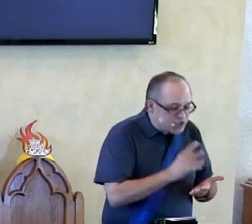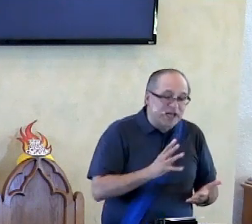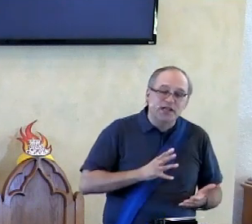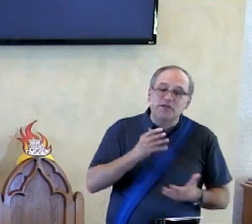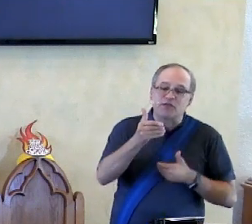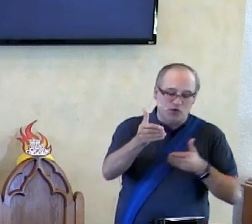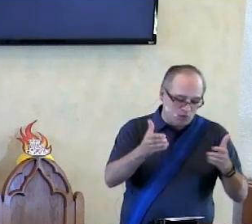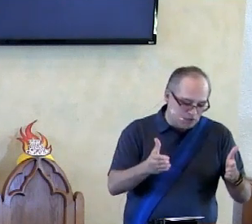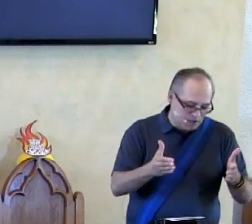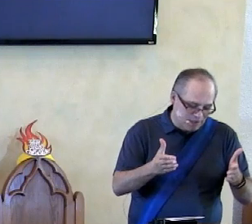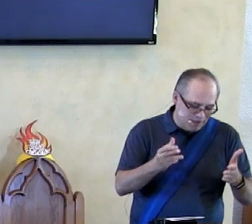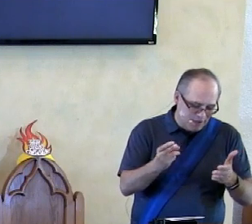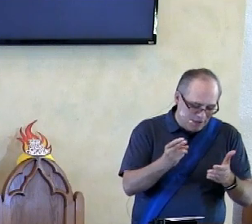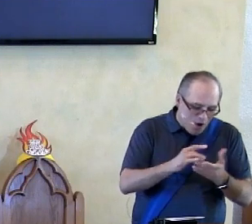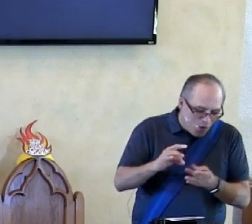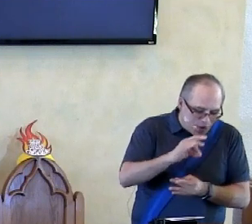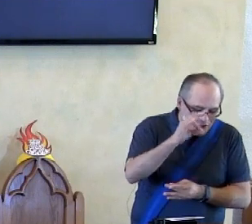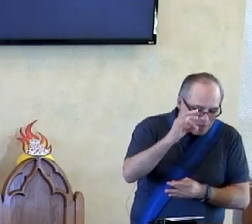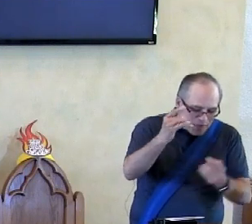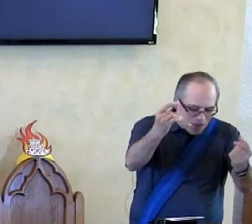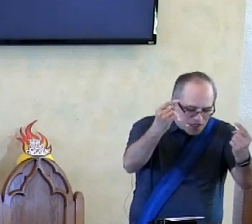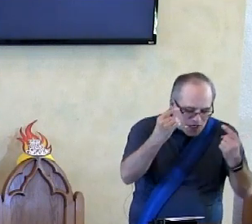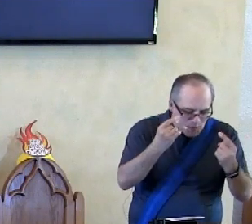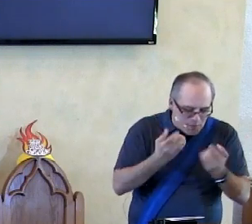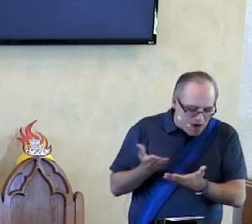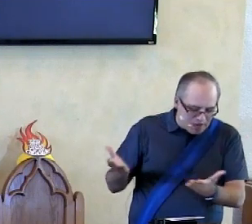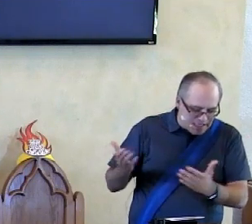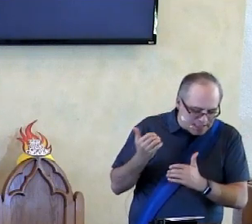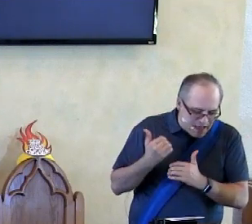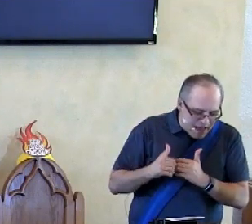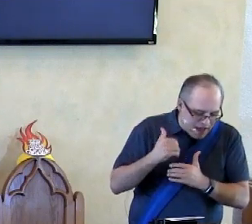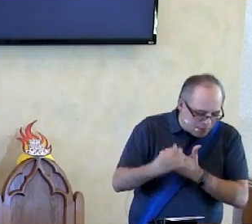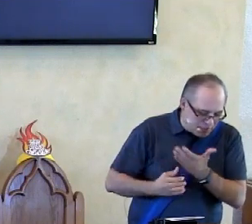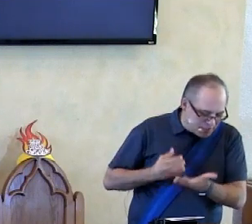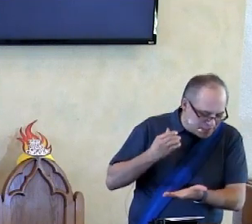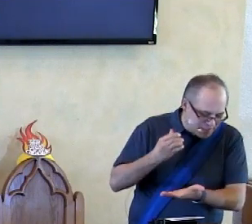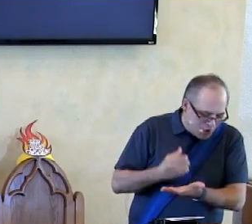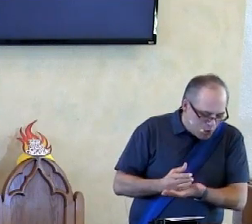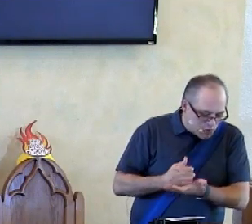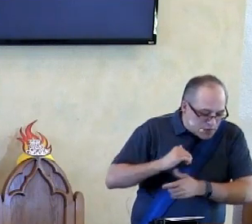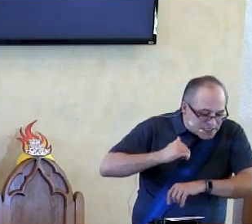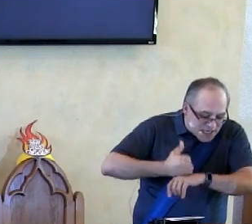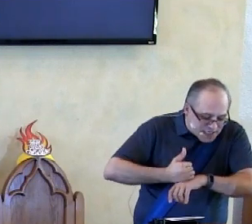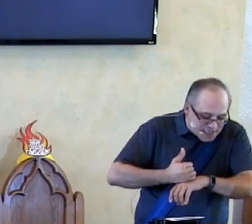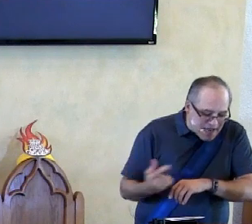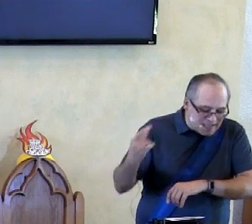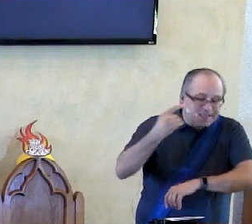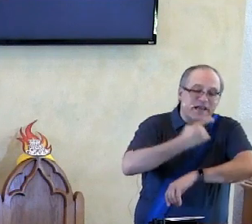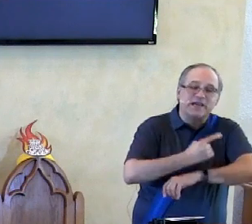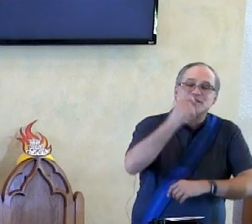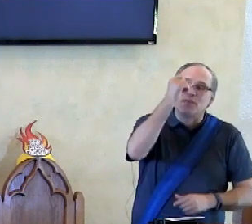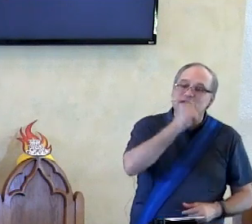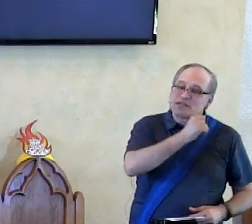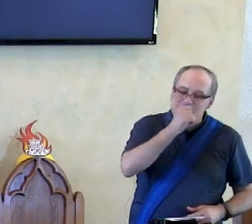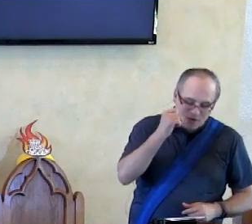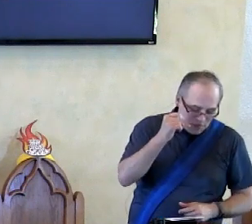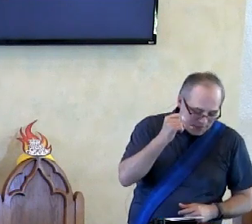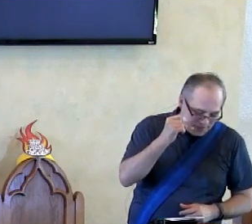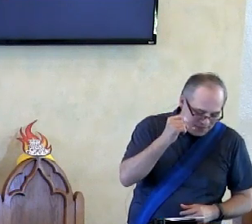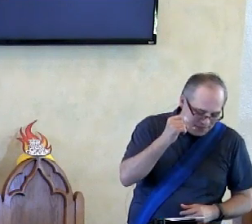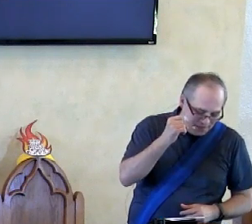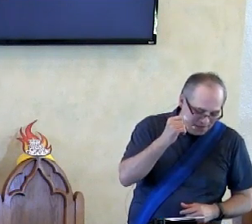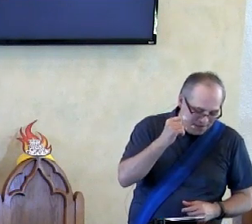In your many kitchens and living rooms, Holy Spirit, come upon these elements which we set aside today to be a